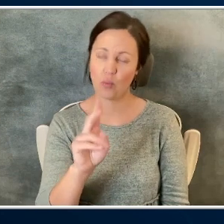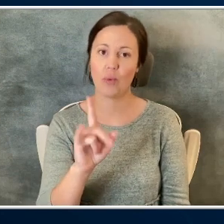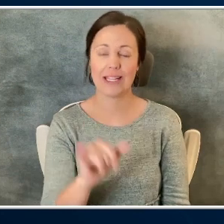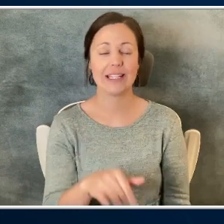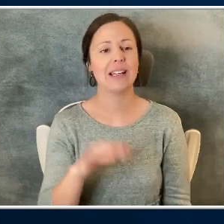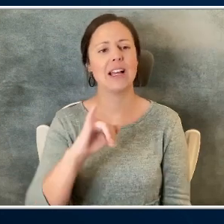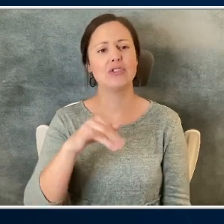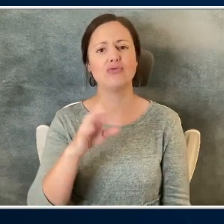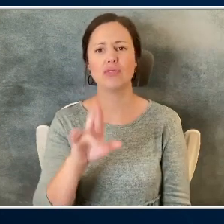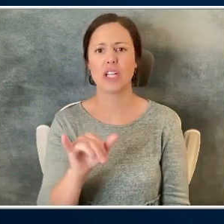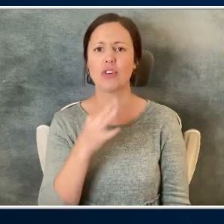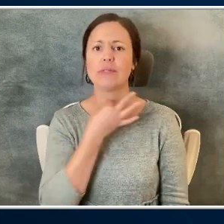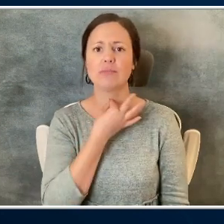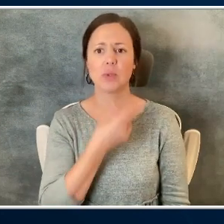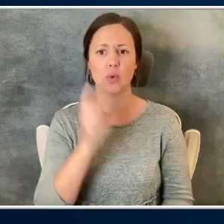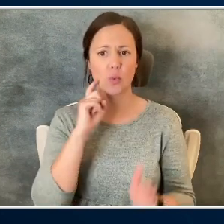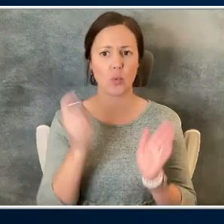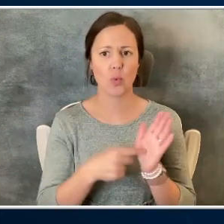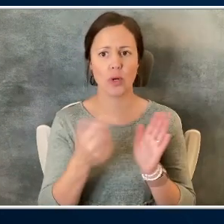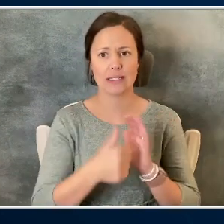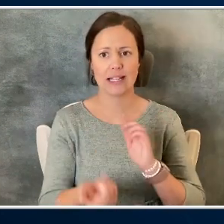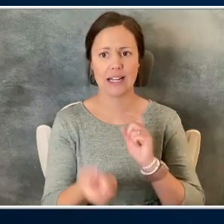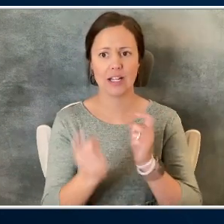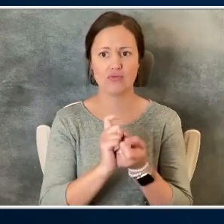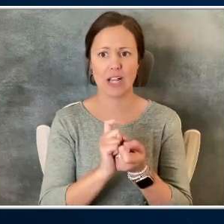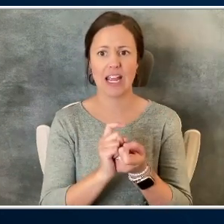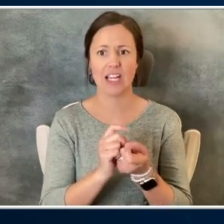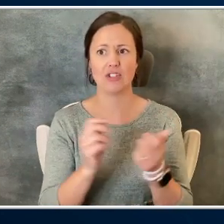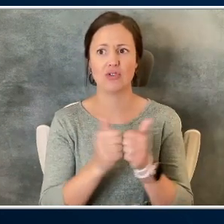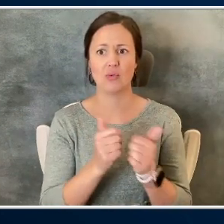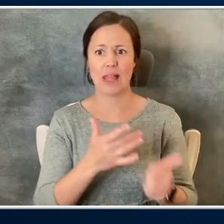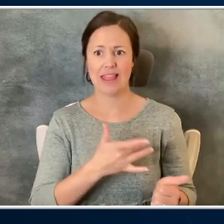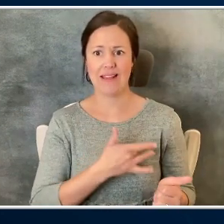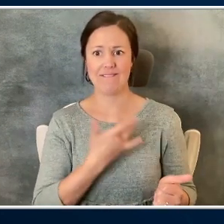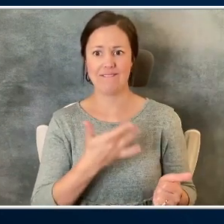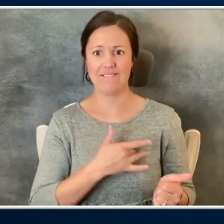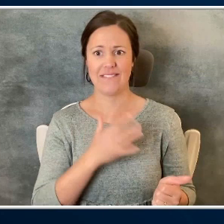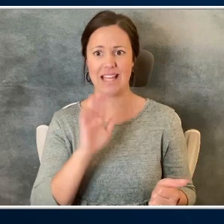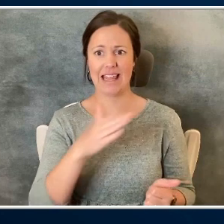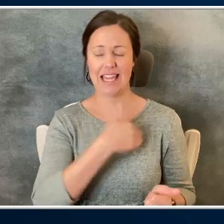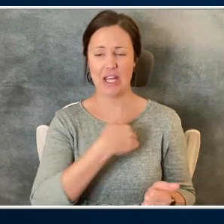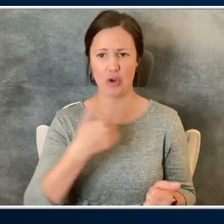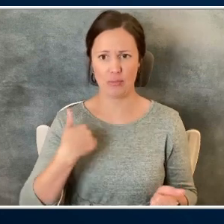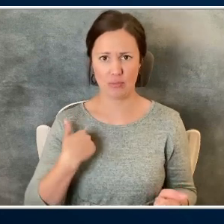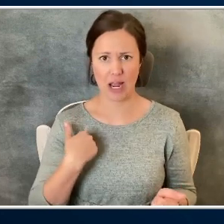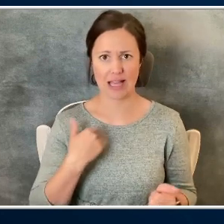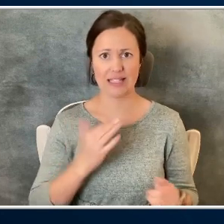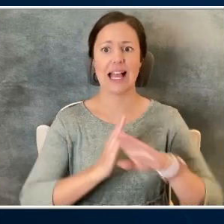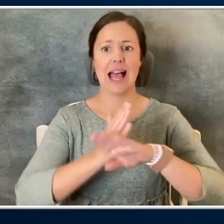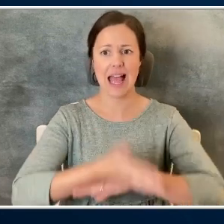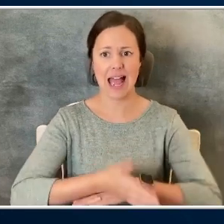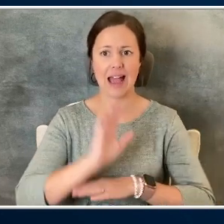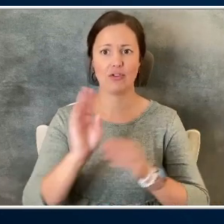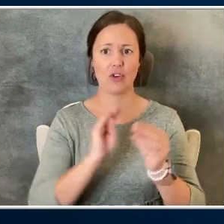any change when it comes to the feeling or sensation in your breasts after your reconstruction.